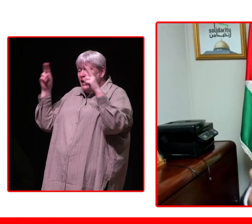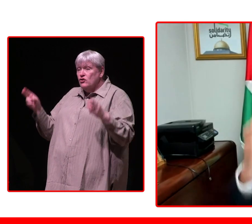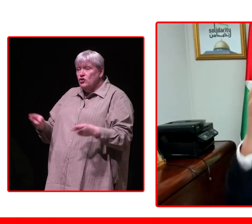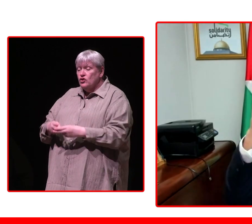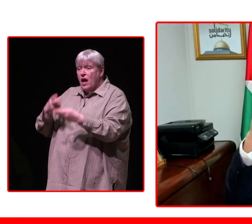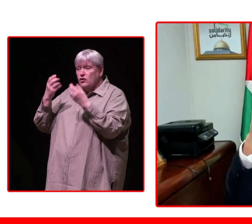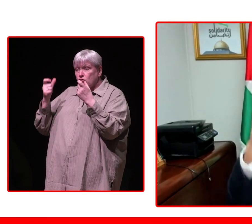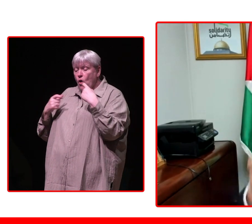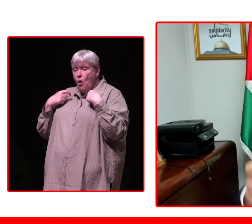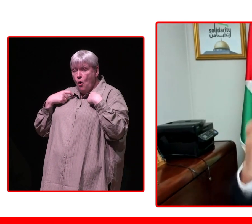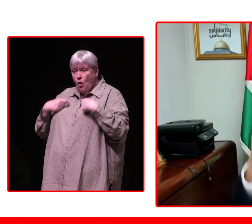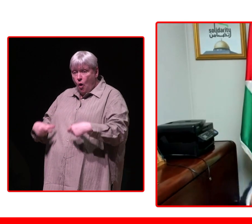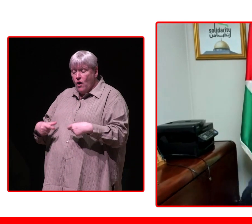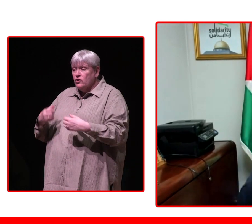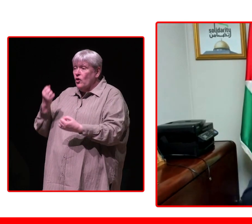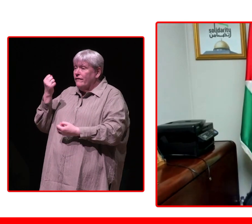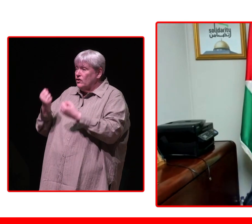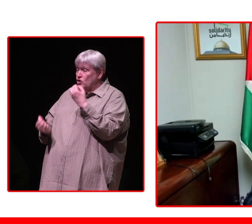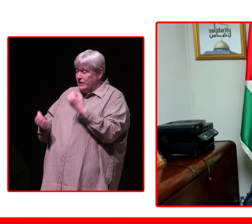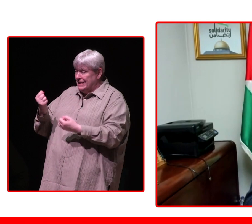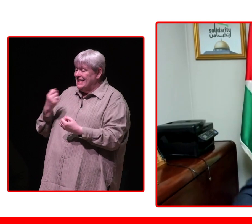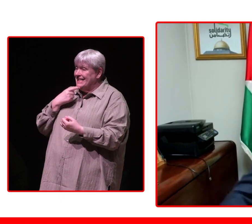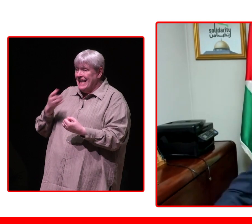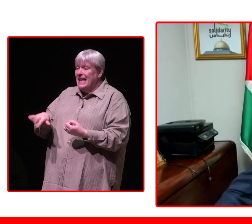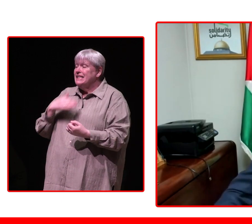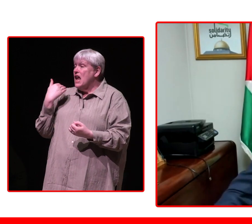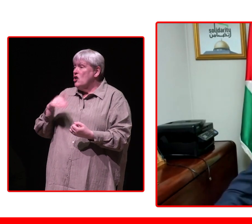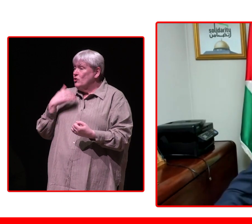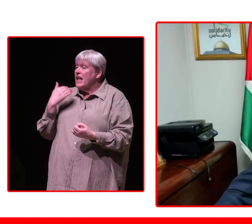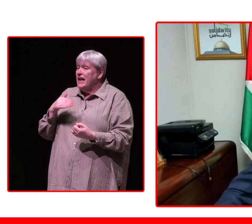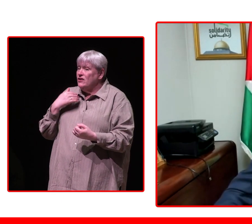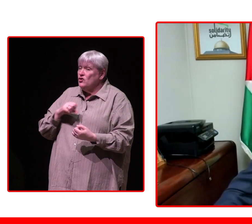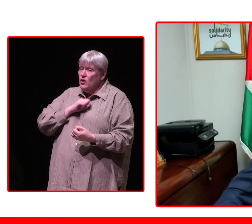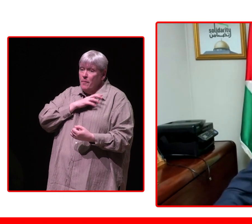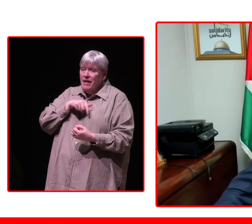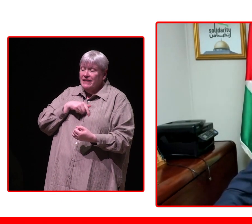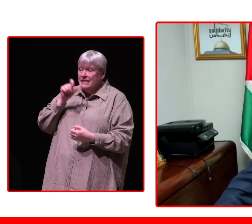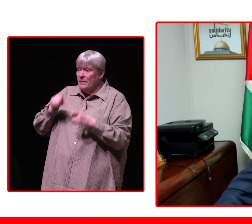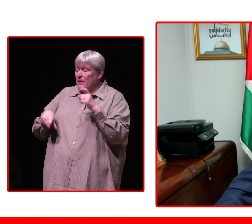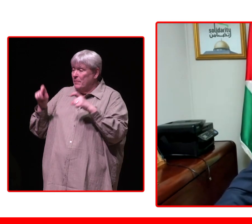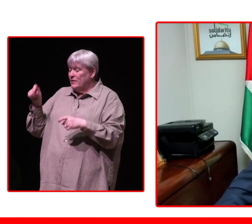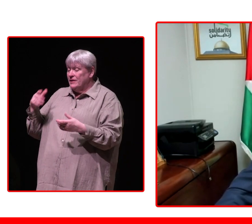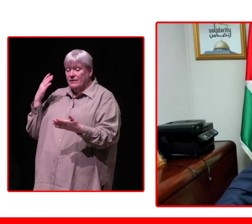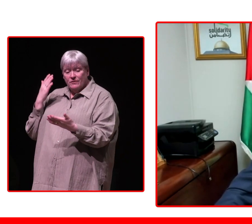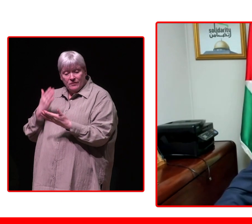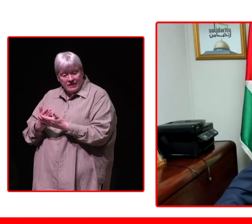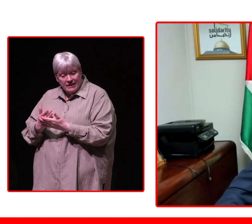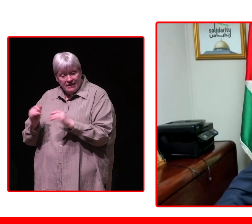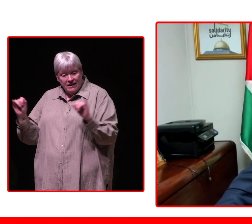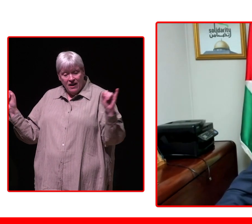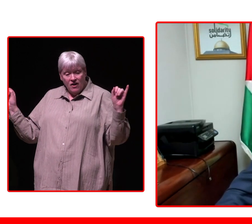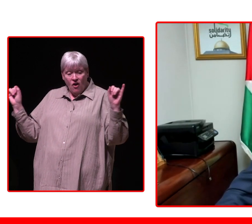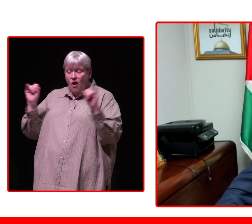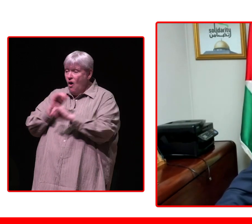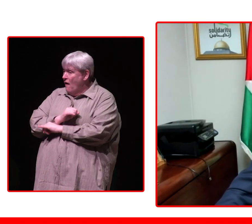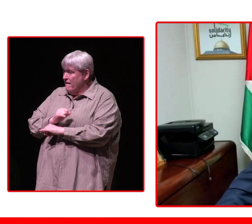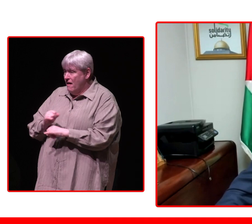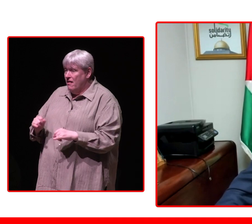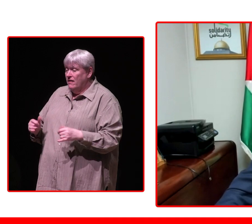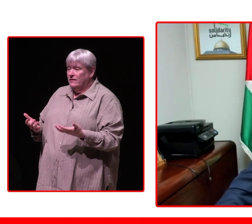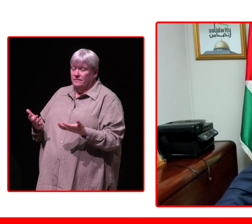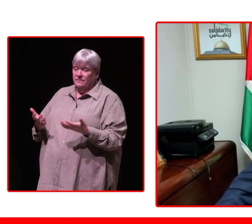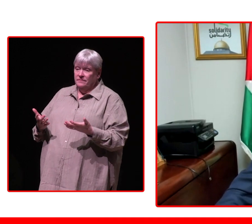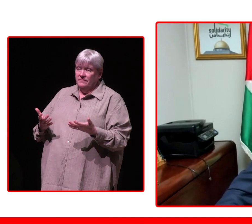has deemed a plausible genocide against the Palestinian people. So, my friends, it is a bleak picture. It is indeed a